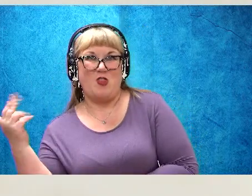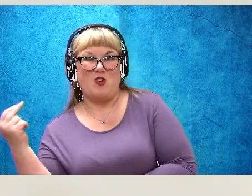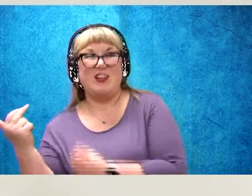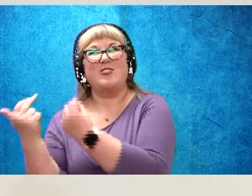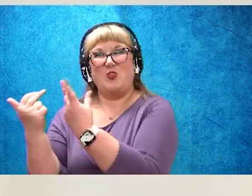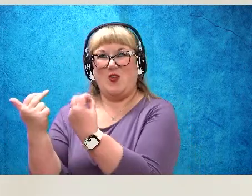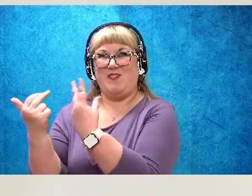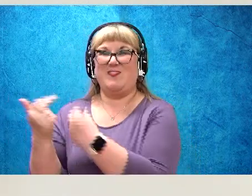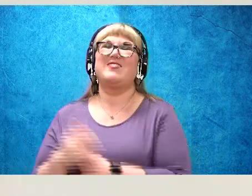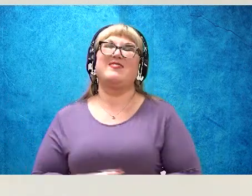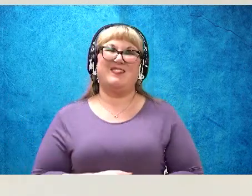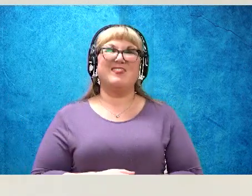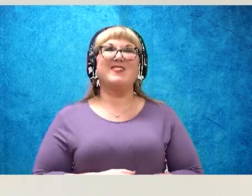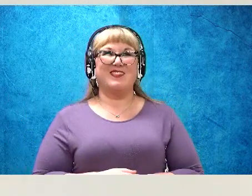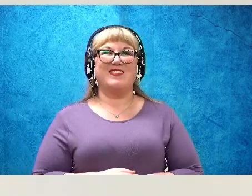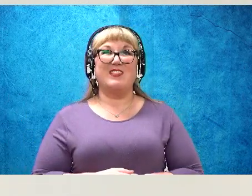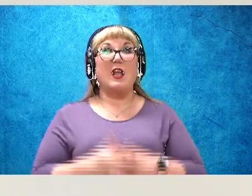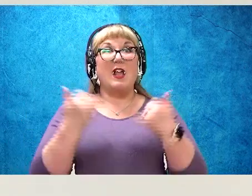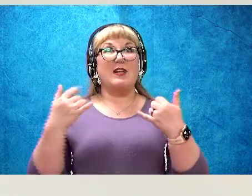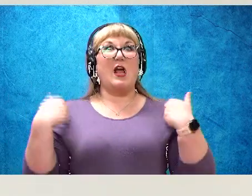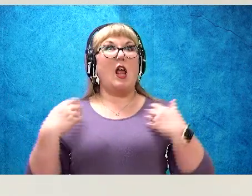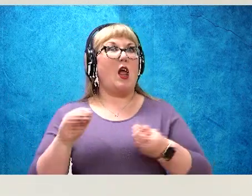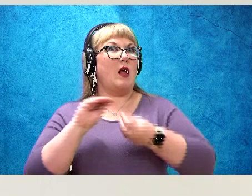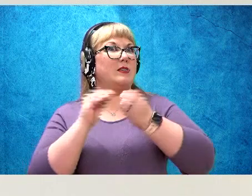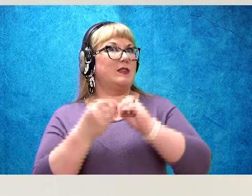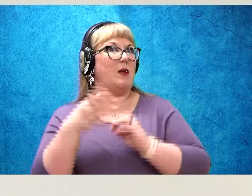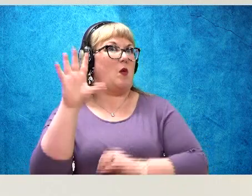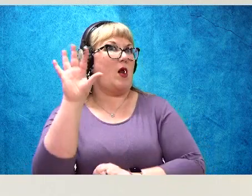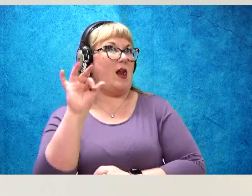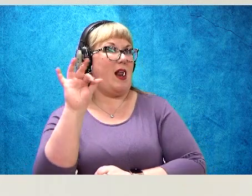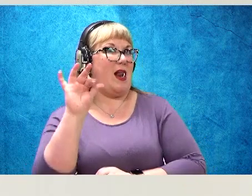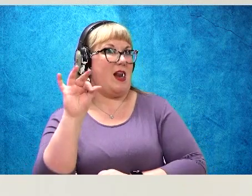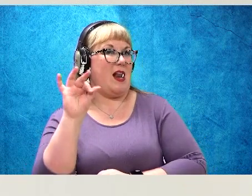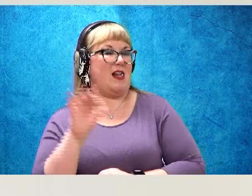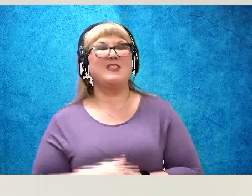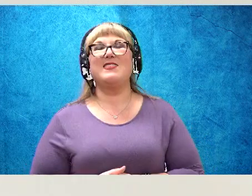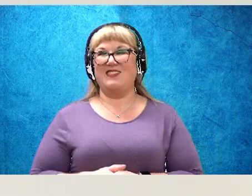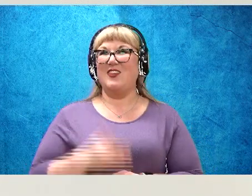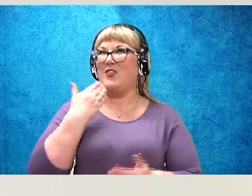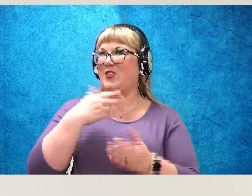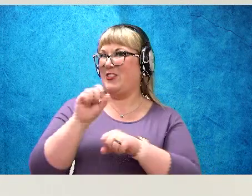13. Now we have number 19. Good job.